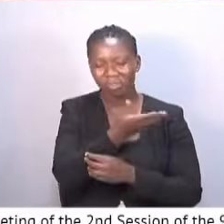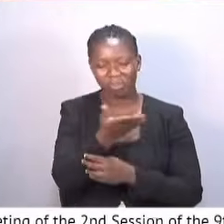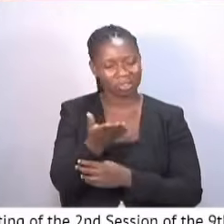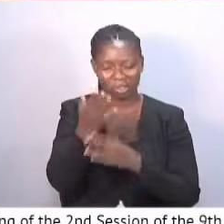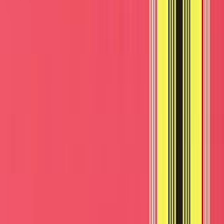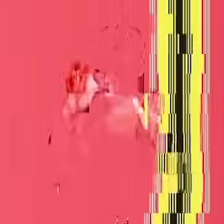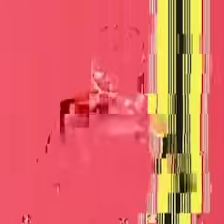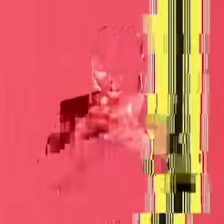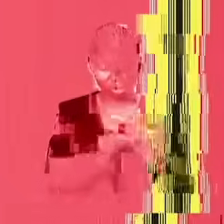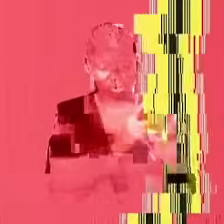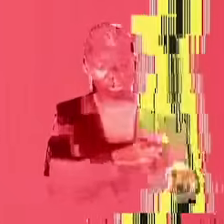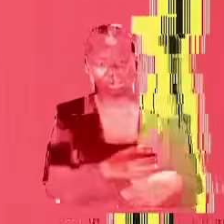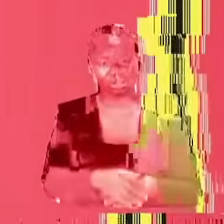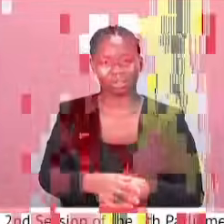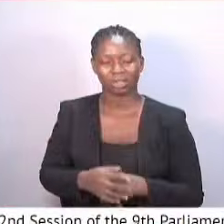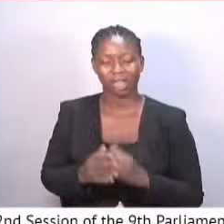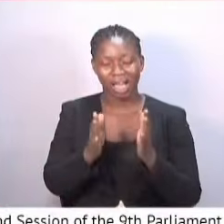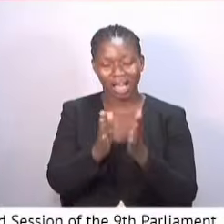information. Thank you.